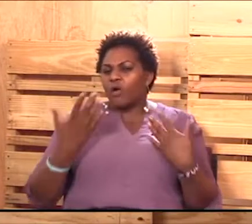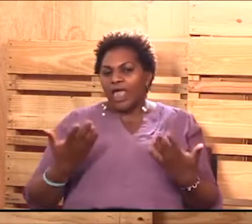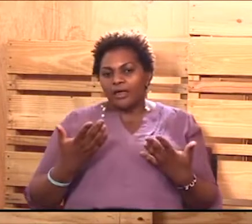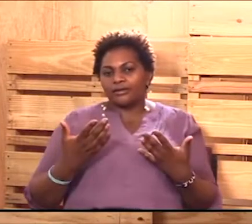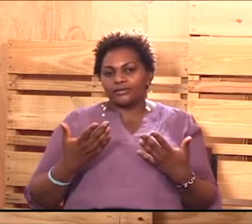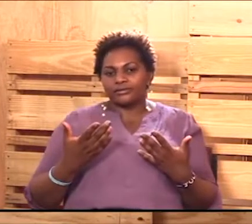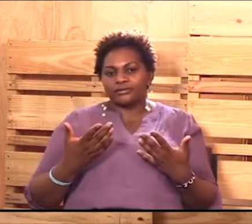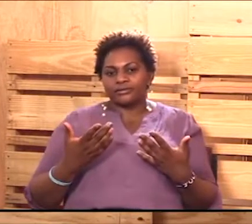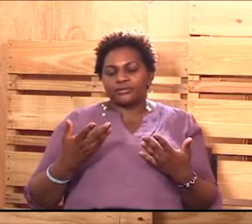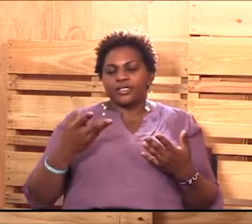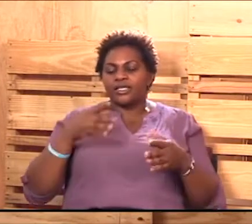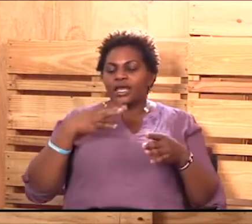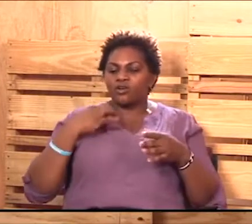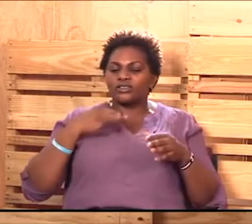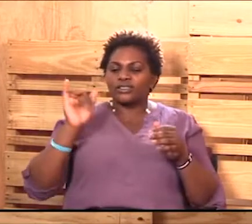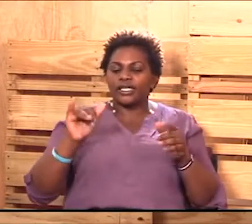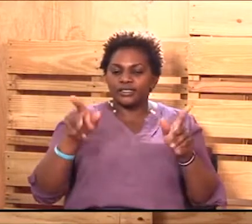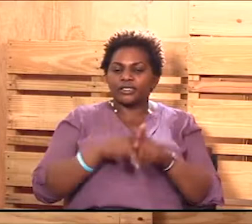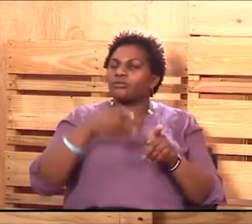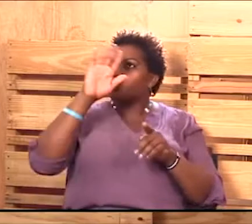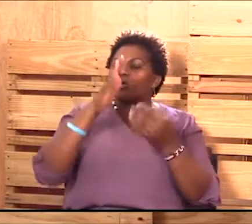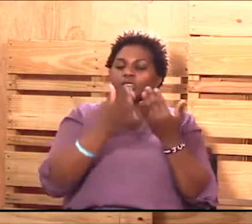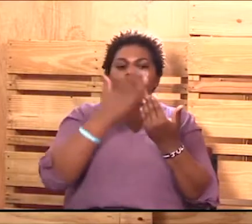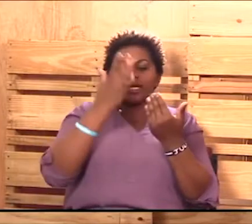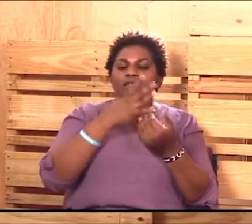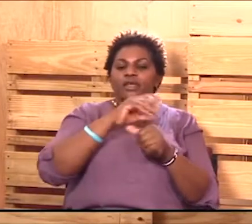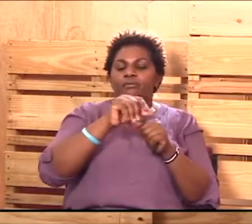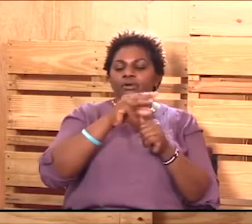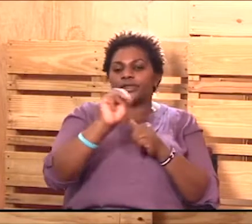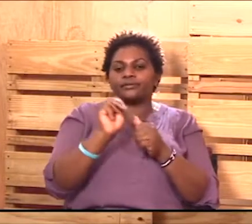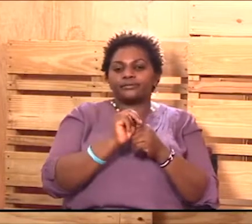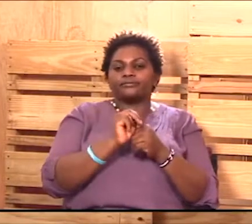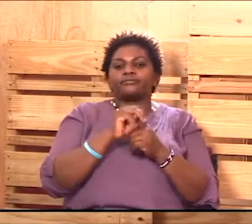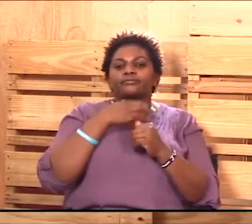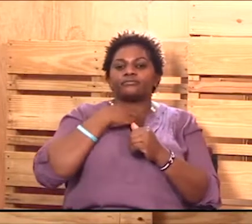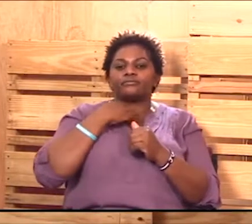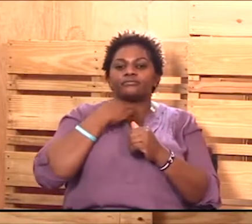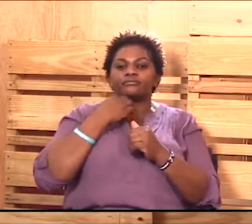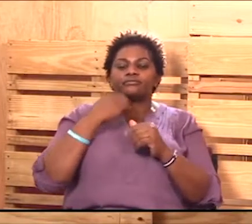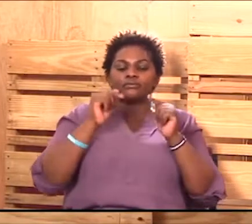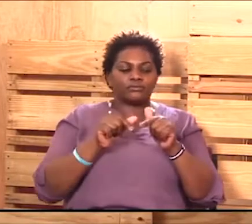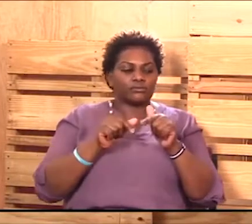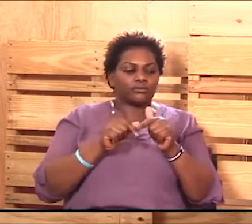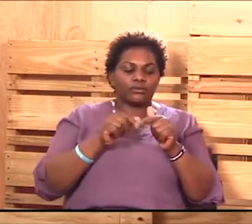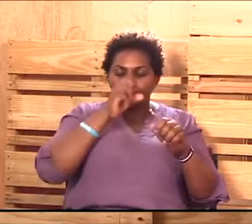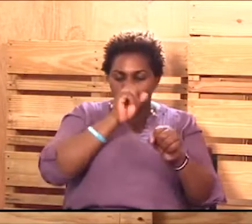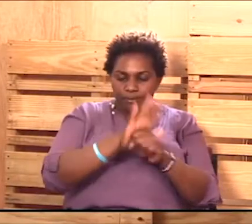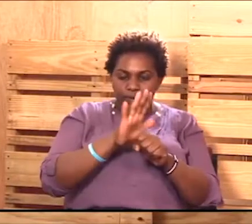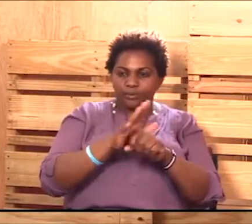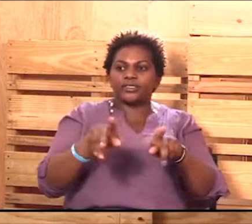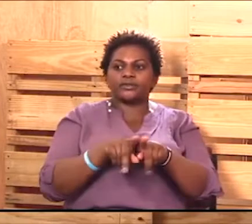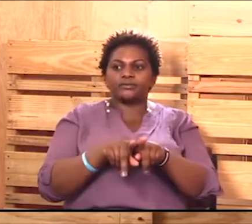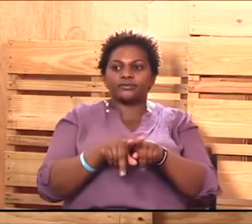desert. So that means God was really, really taking care of them. And today he's promising the